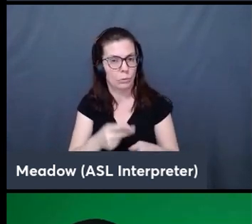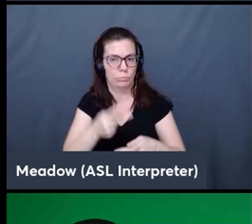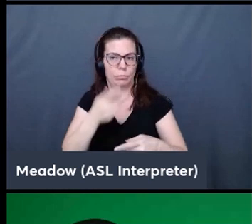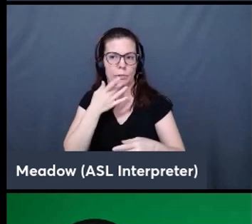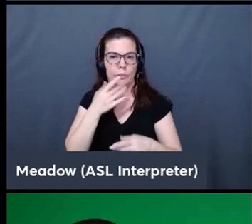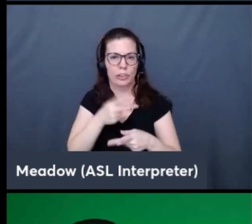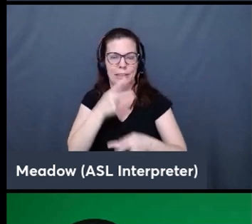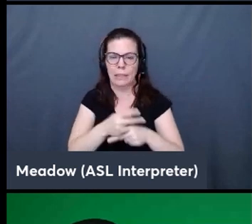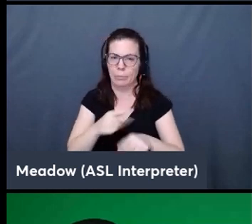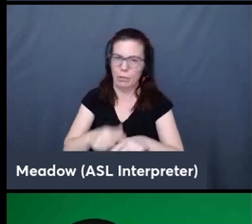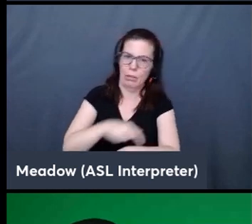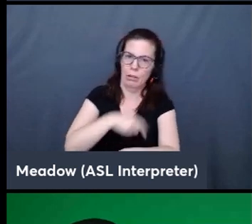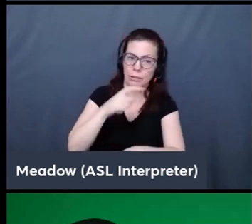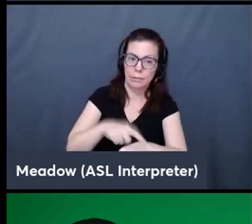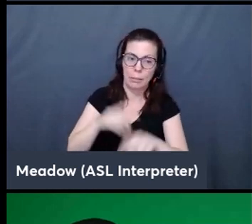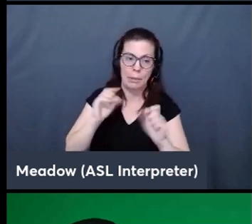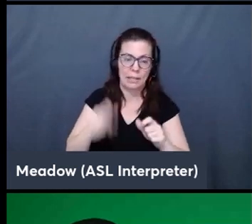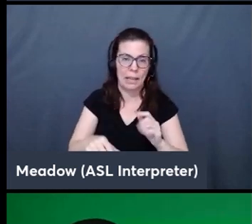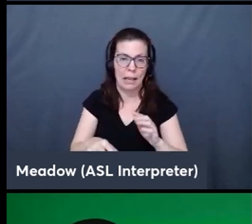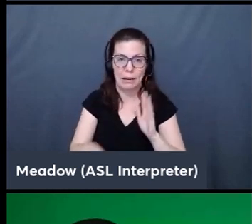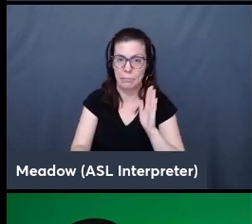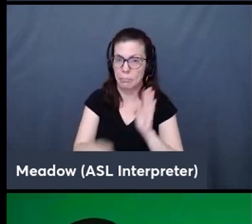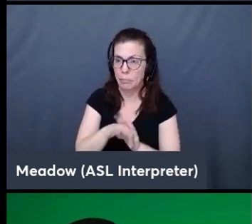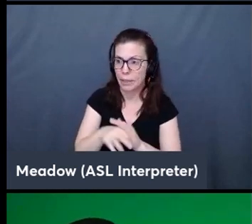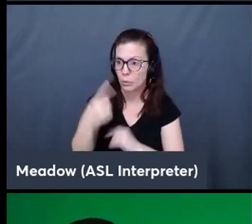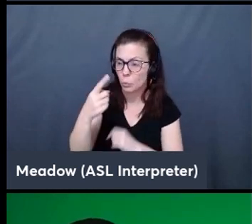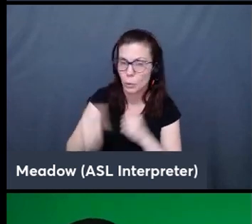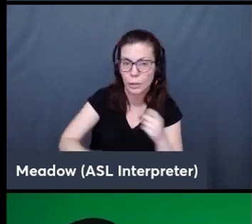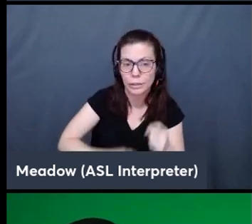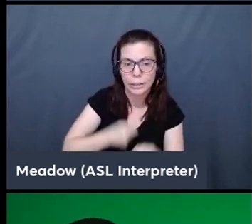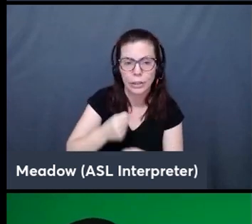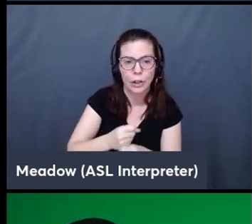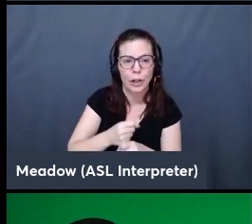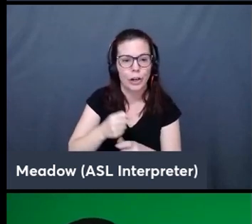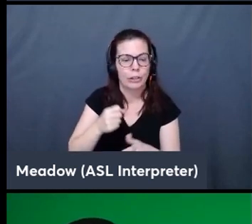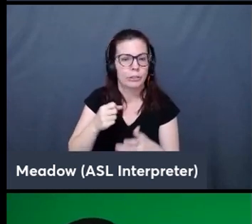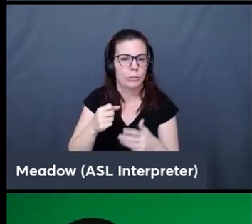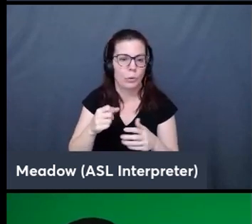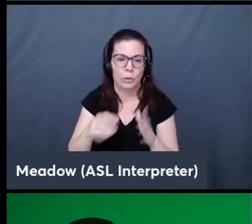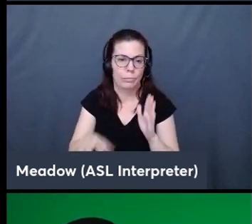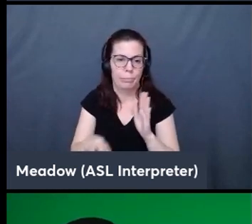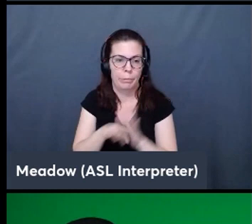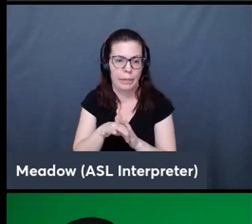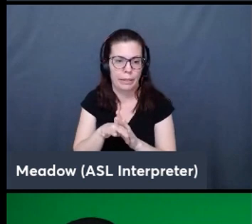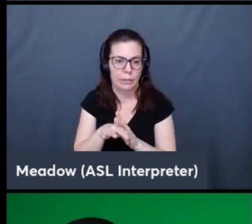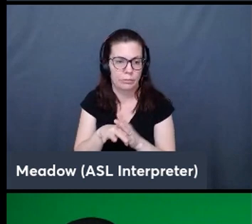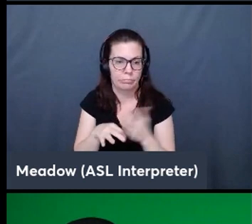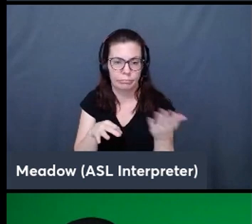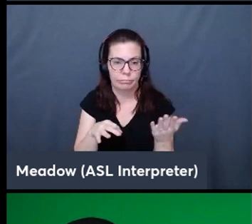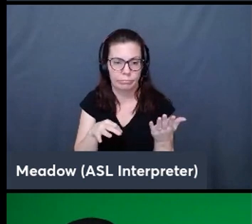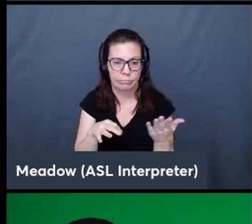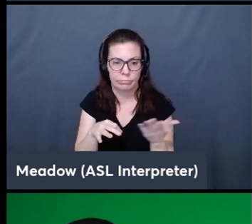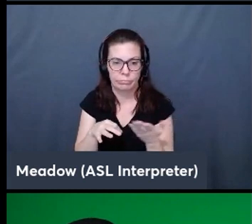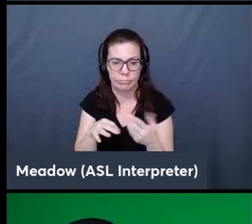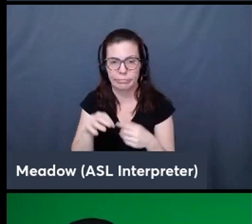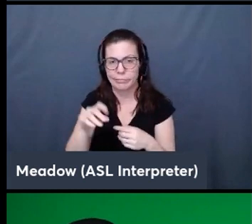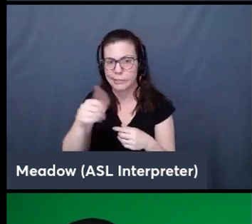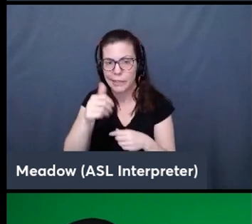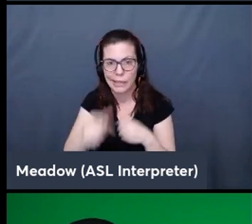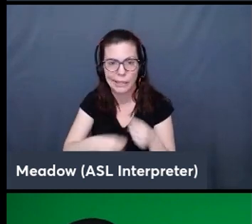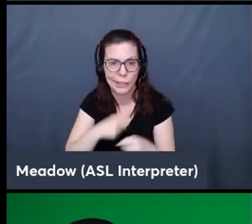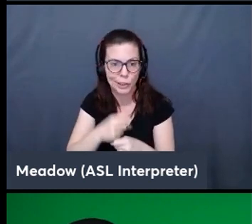that too. I can select year and choose choose as much like 1 year, 10 year,